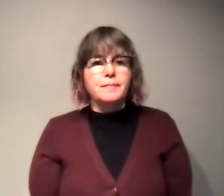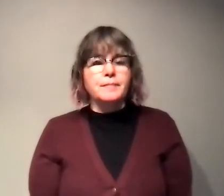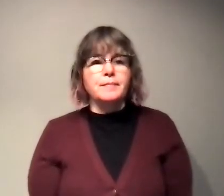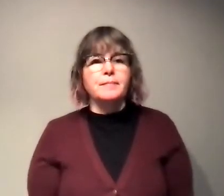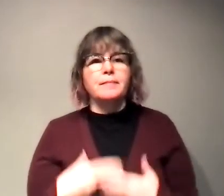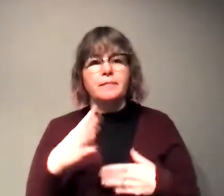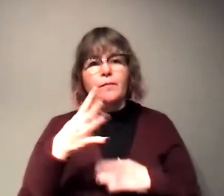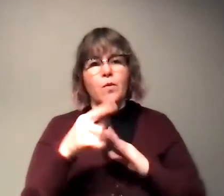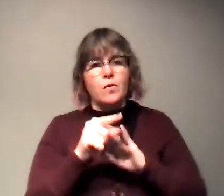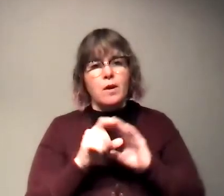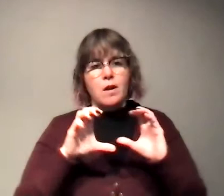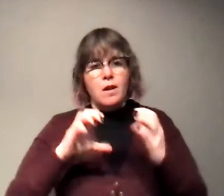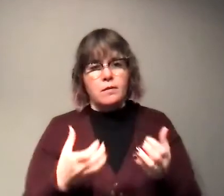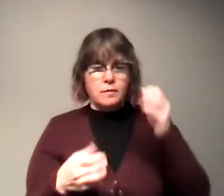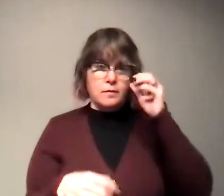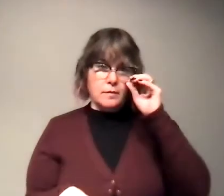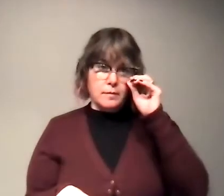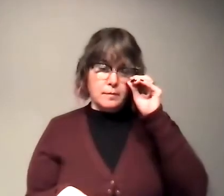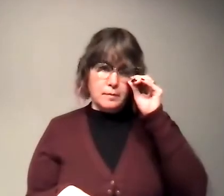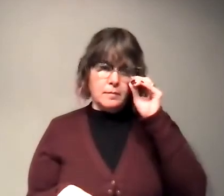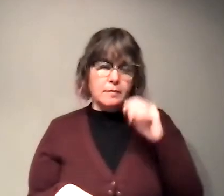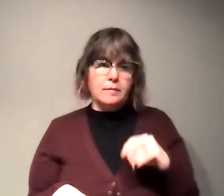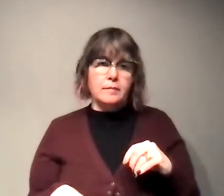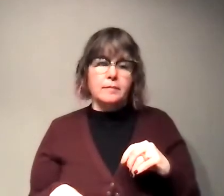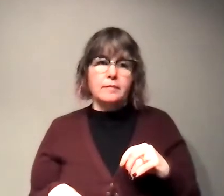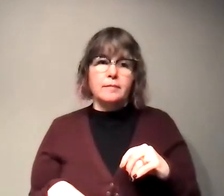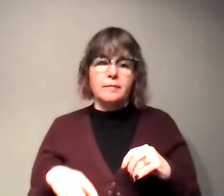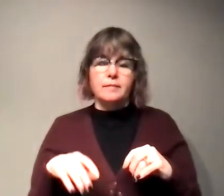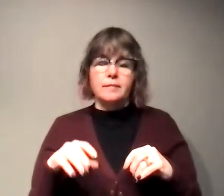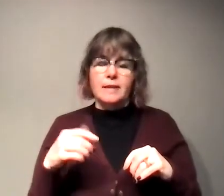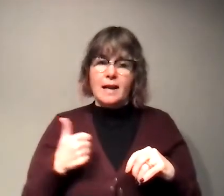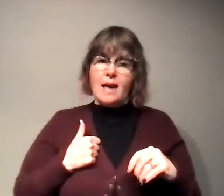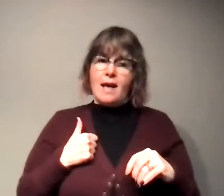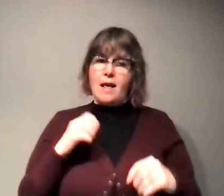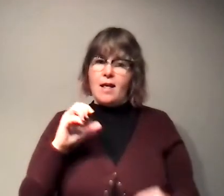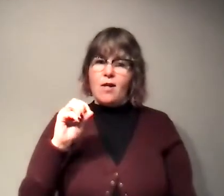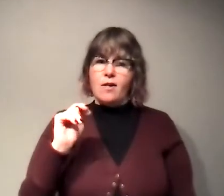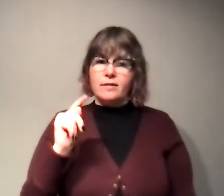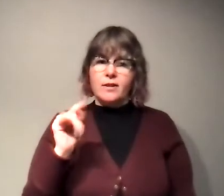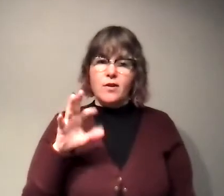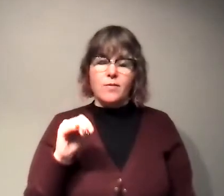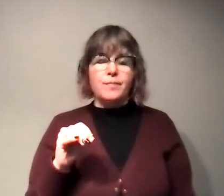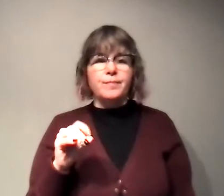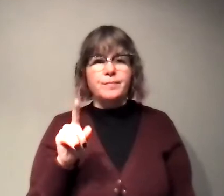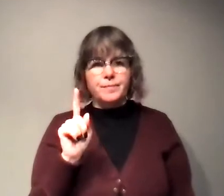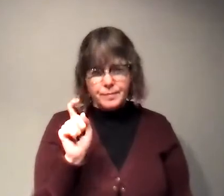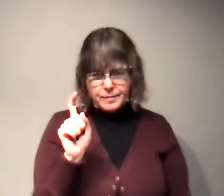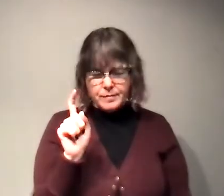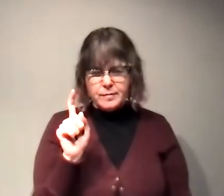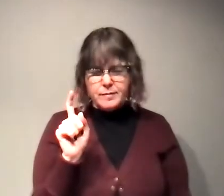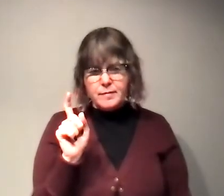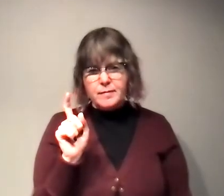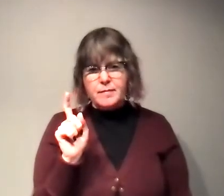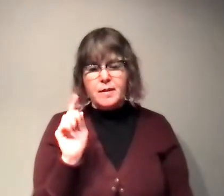a fourth grade class in Windsor, Ontario, Canada. Ooh, is it safe for us to